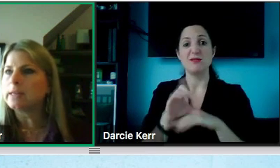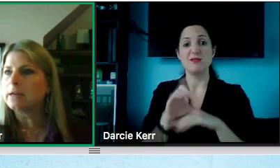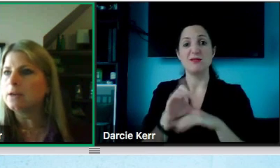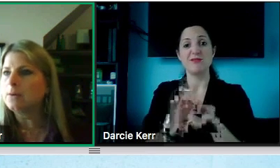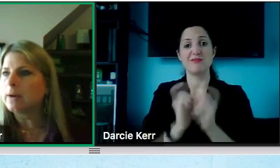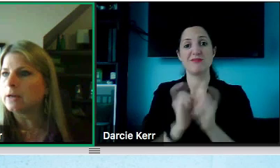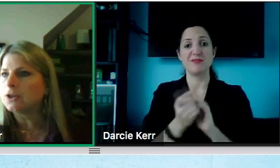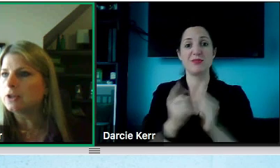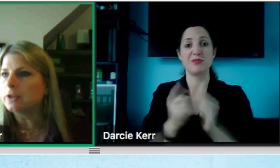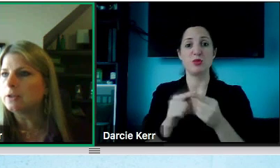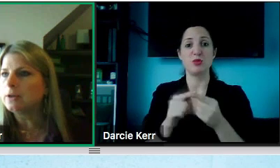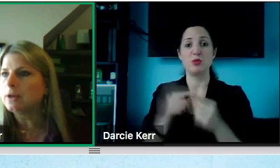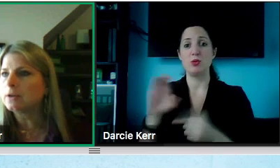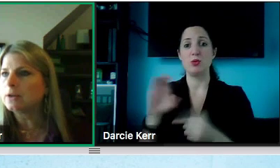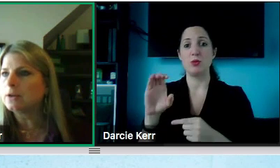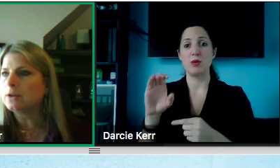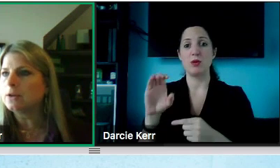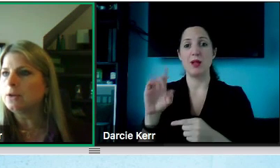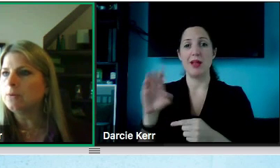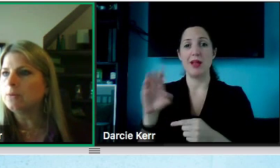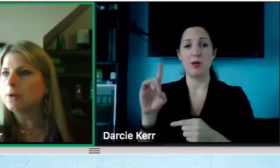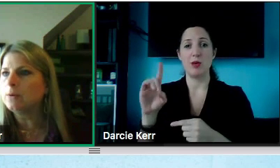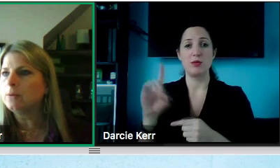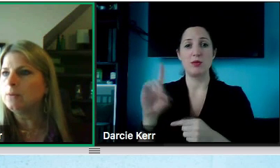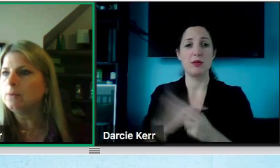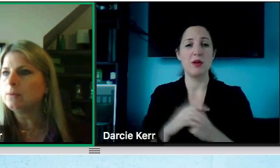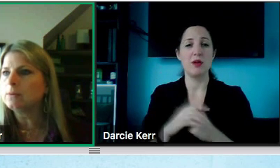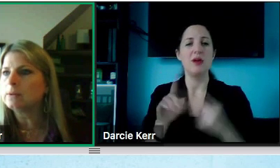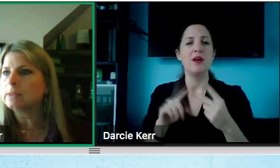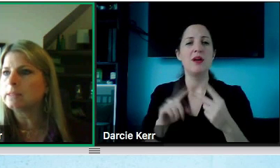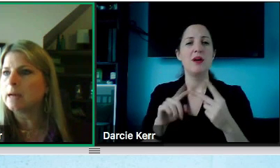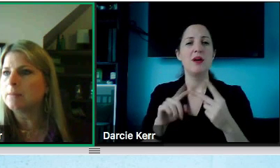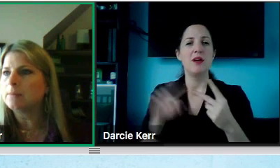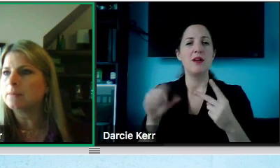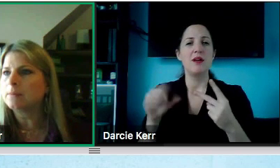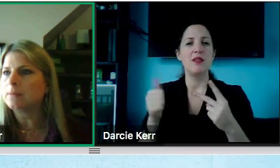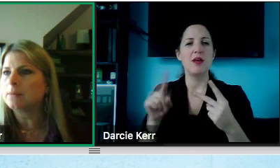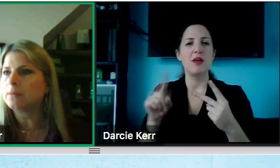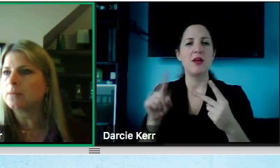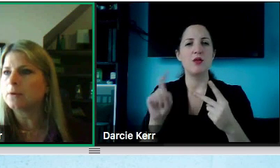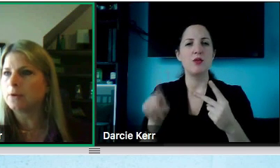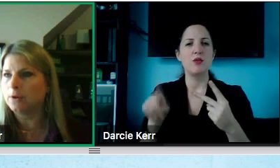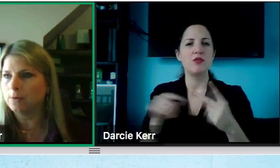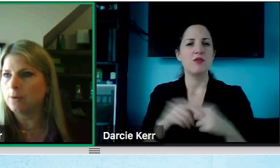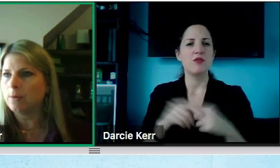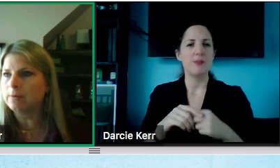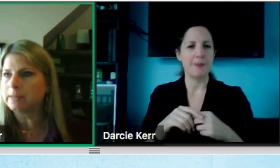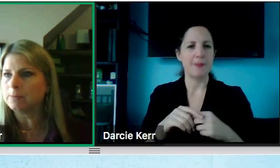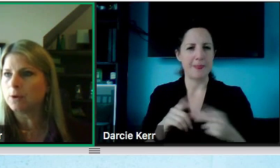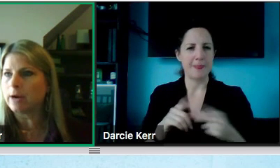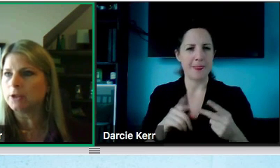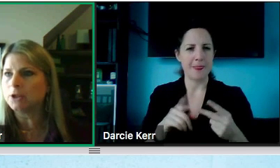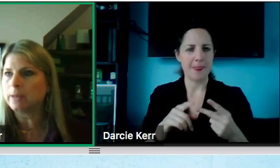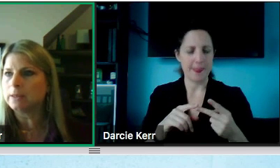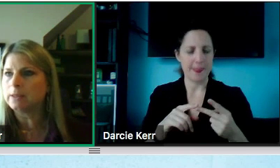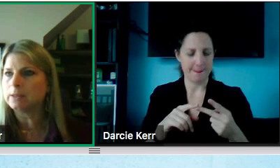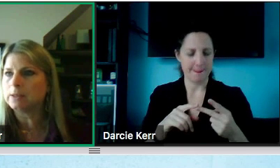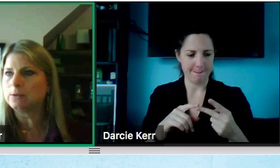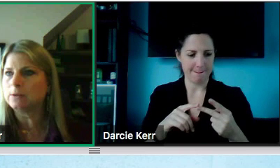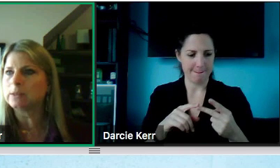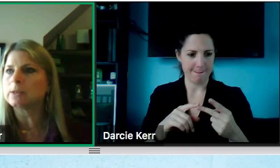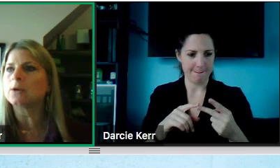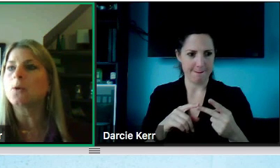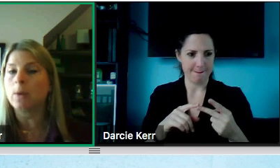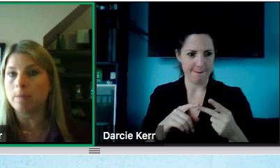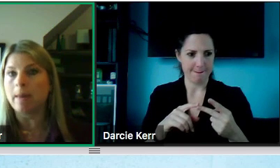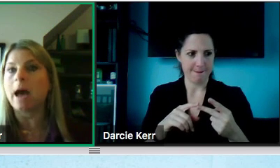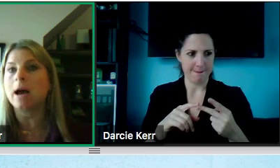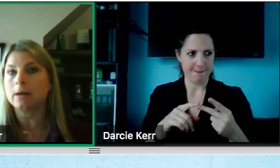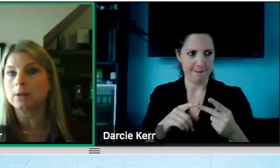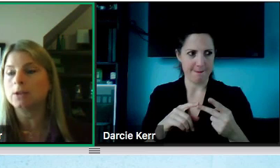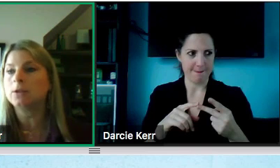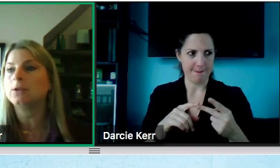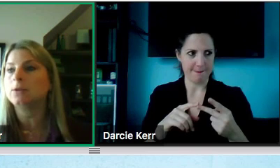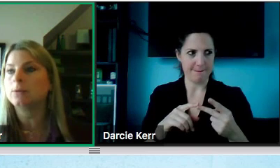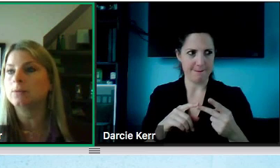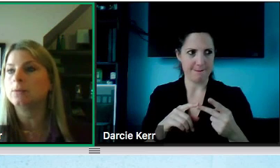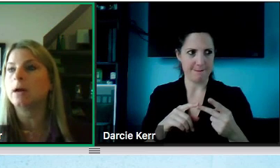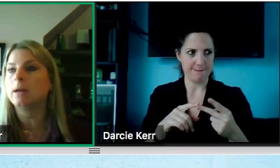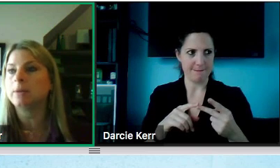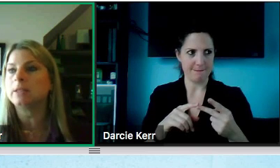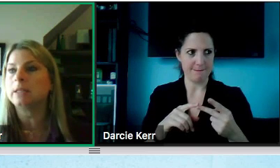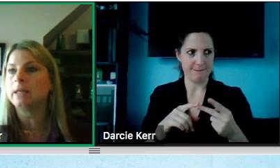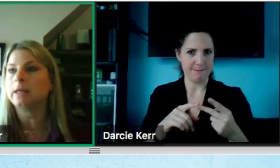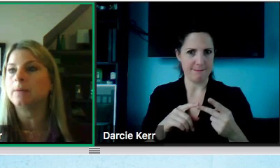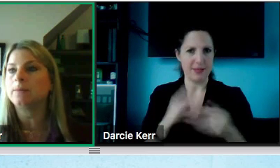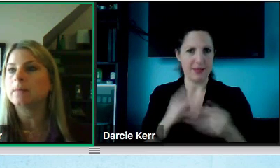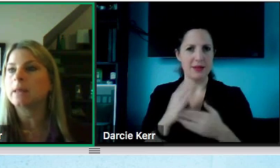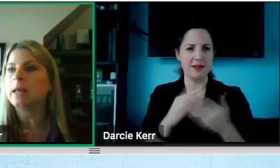then your second question, you know of some graduated students are going back